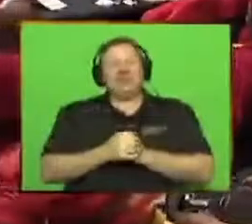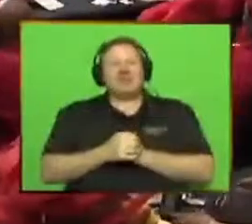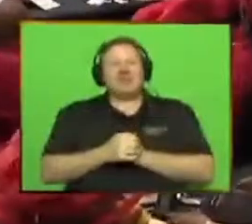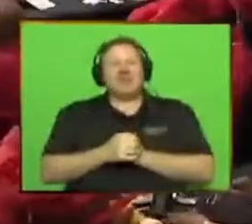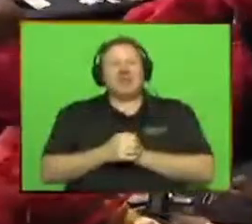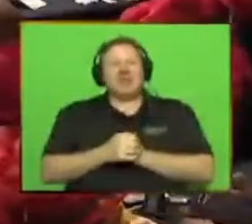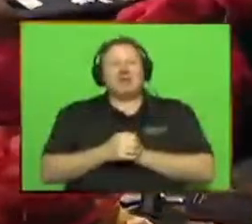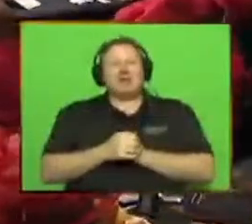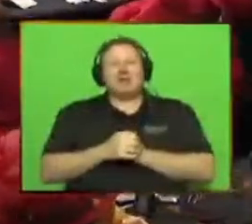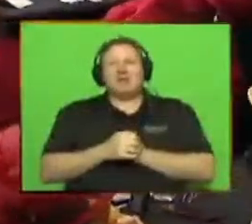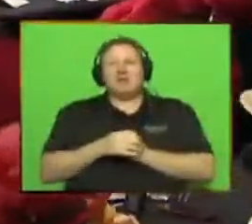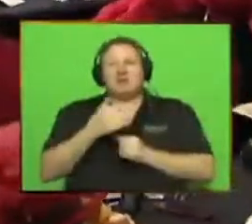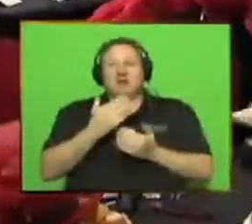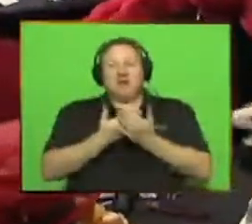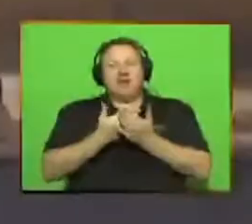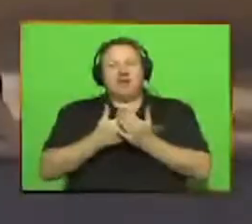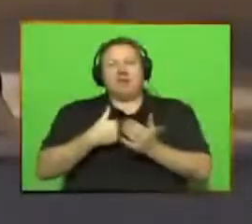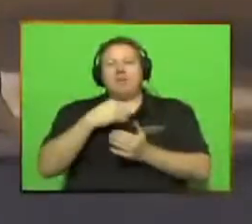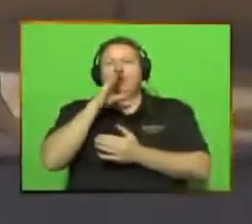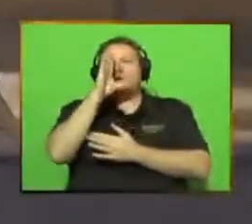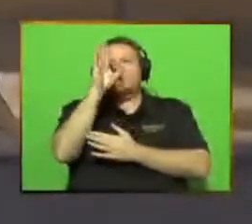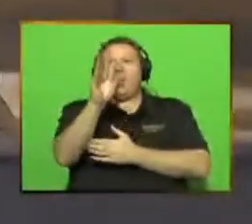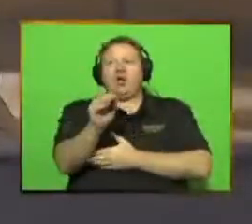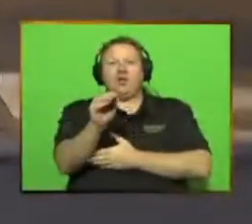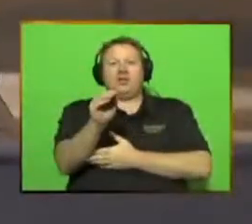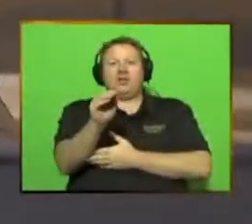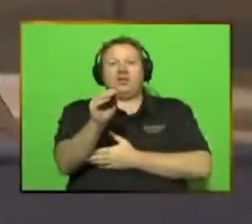May I ask the